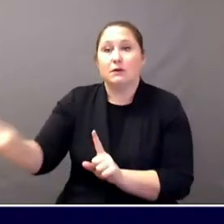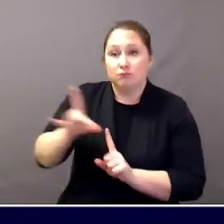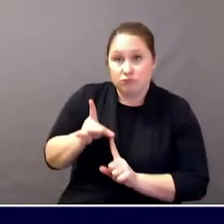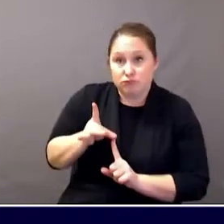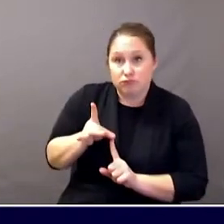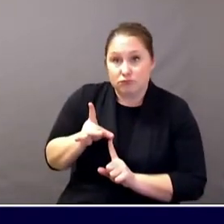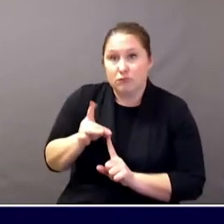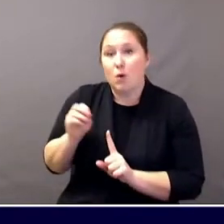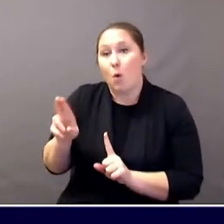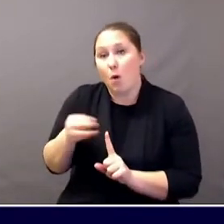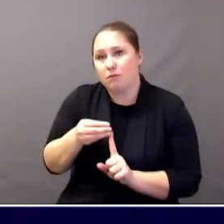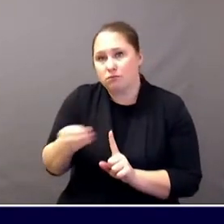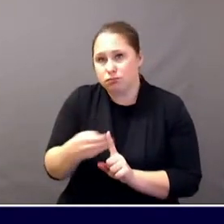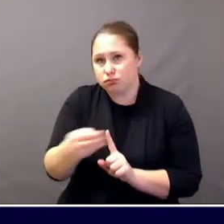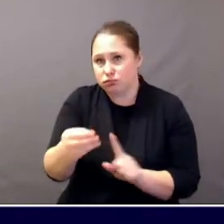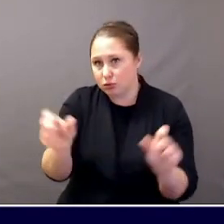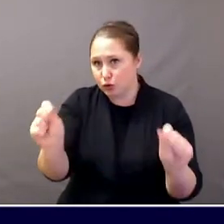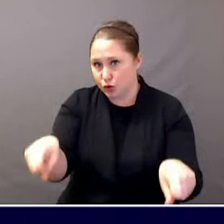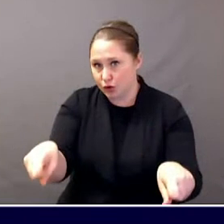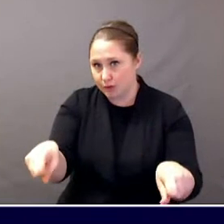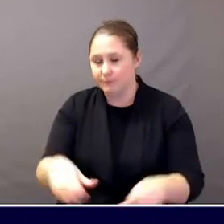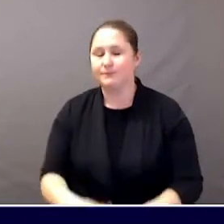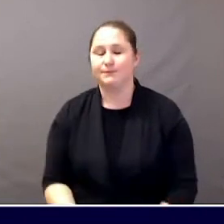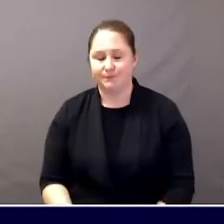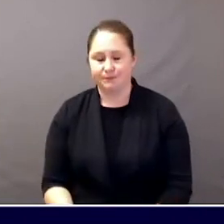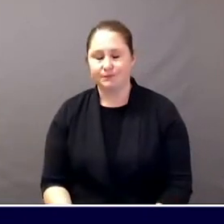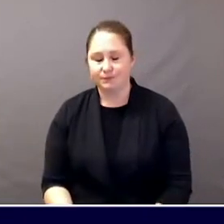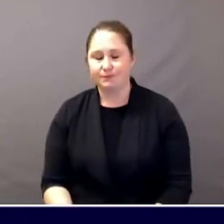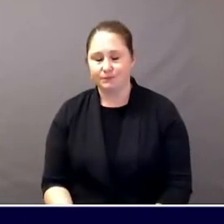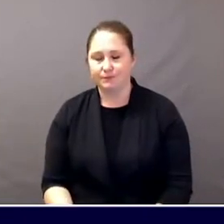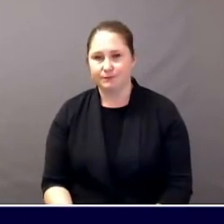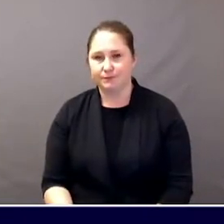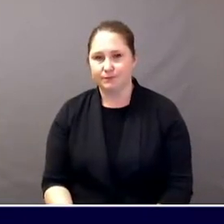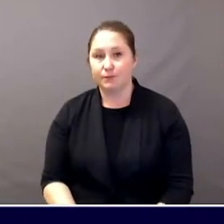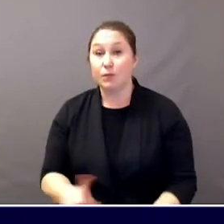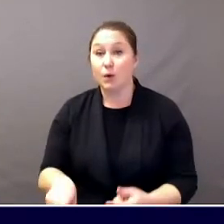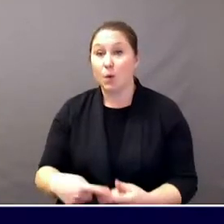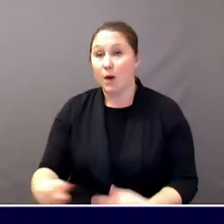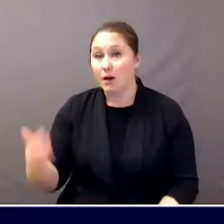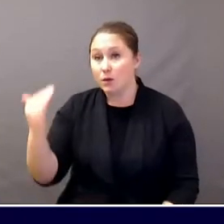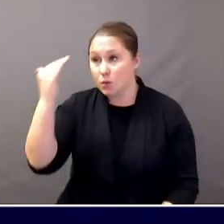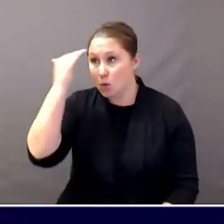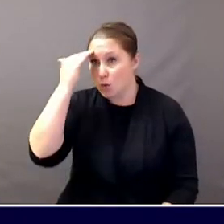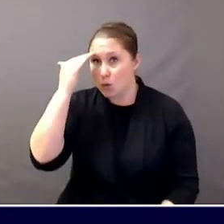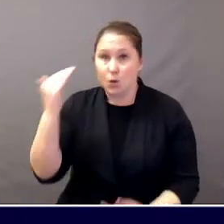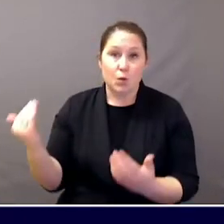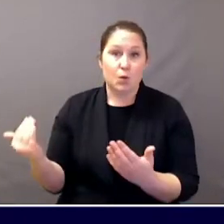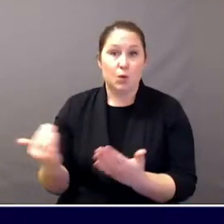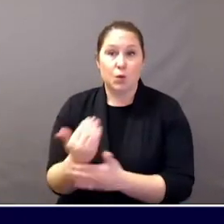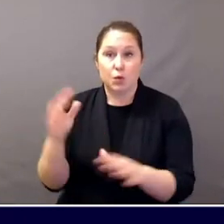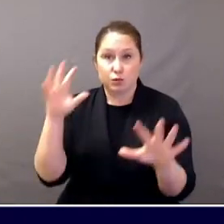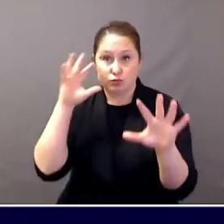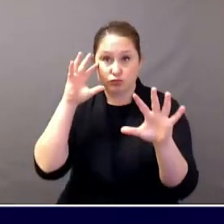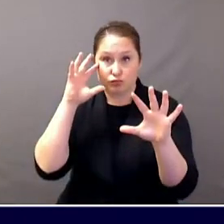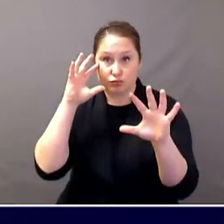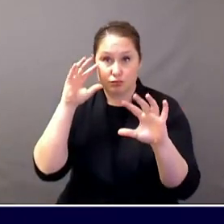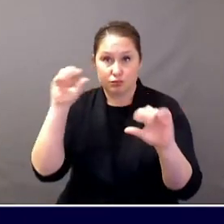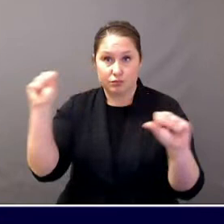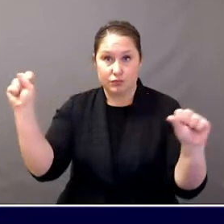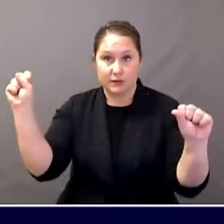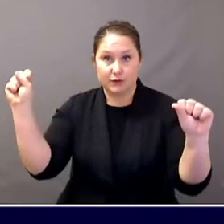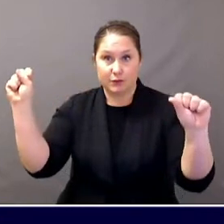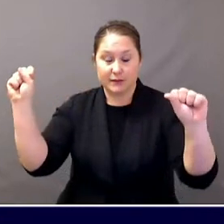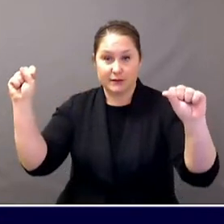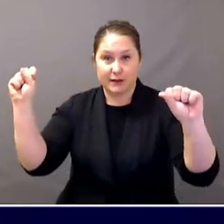virus. As information about our supply of the vaccine becomes available under the new administration in Washington, we can and will